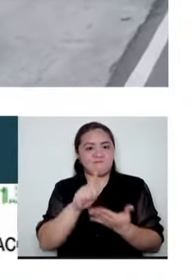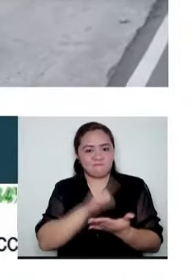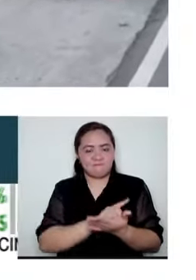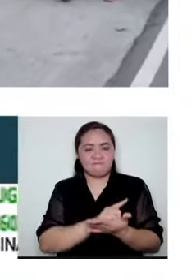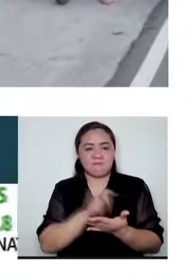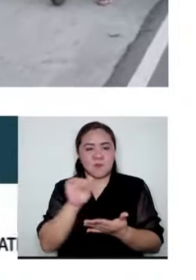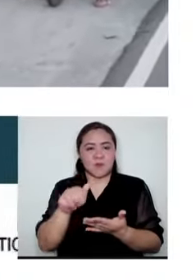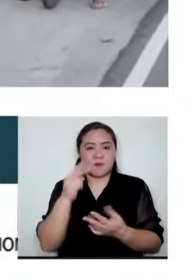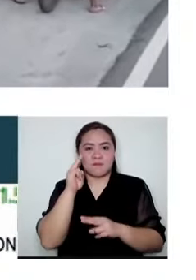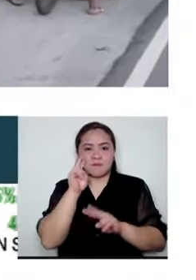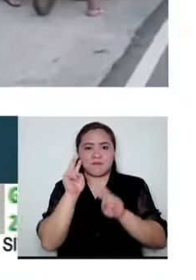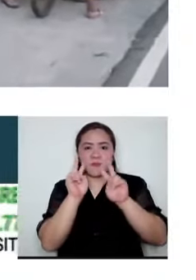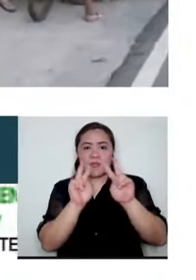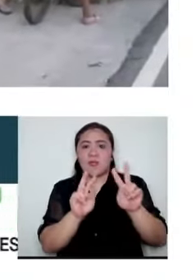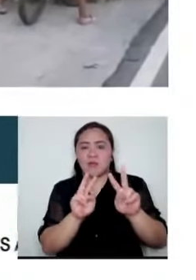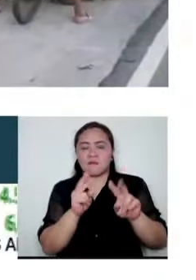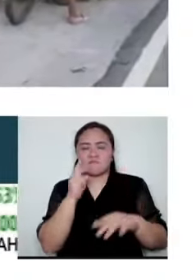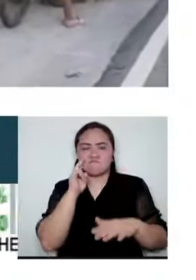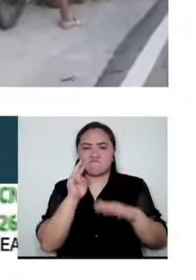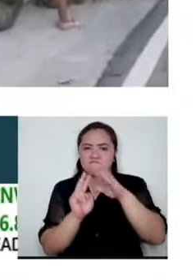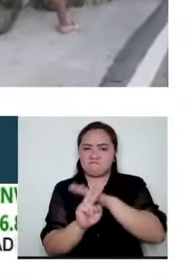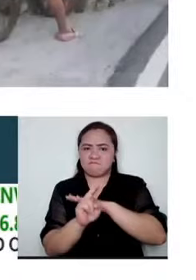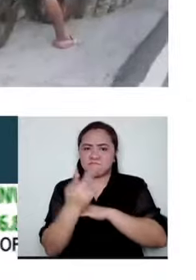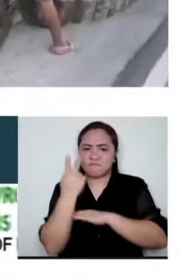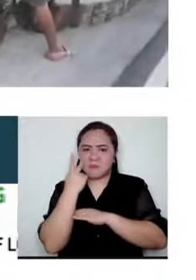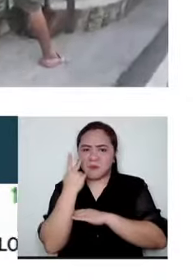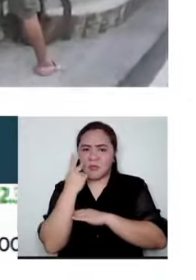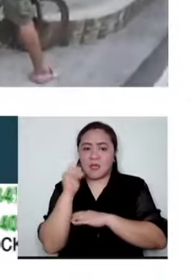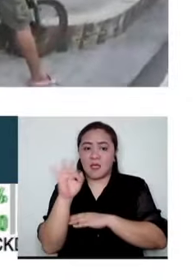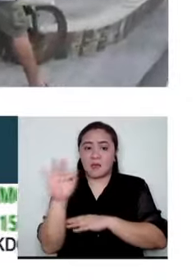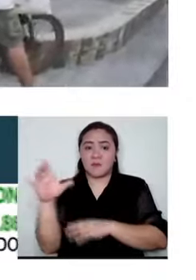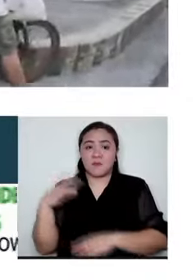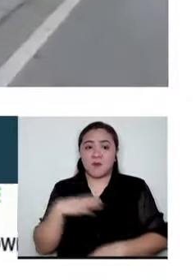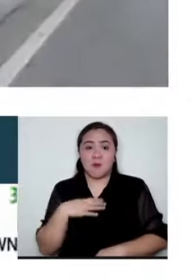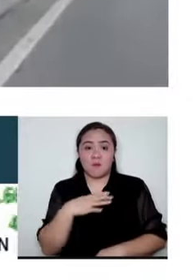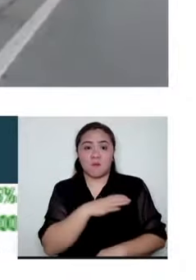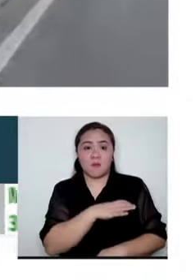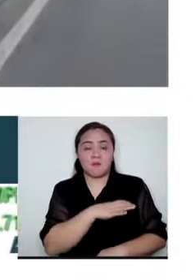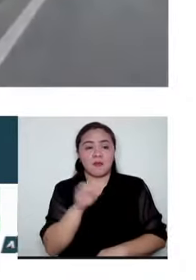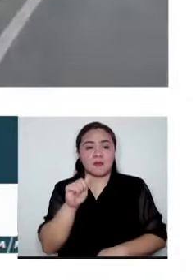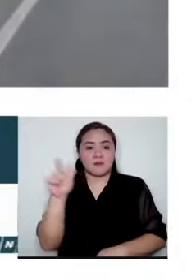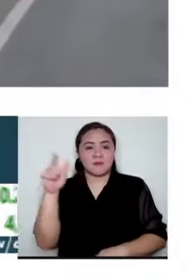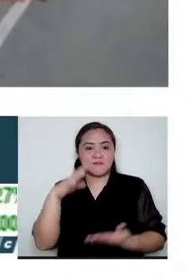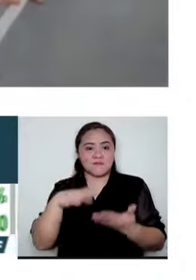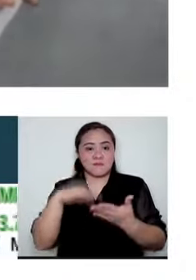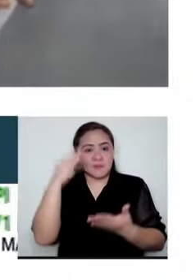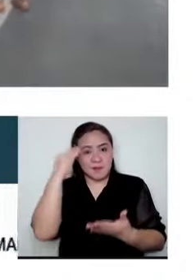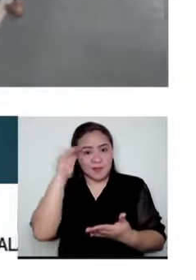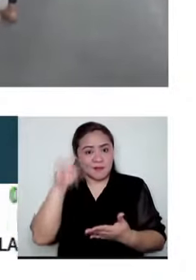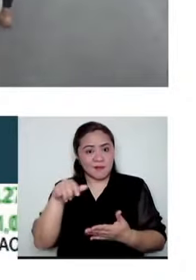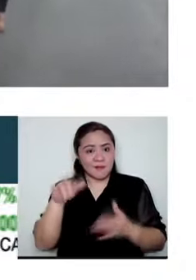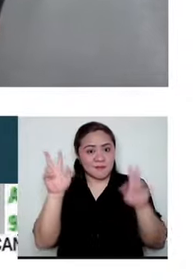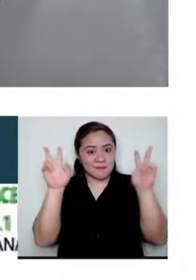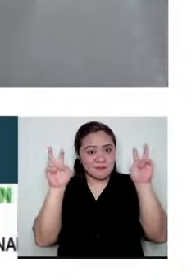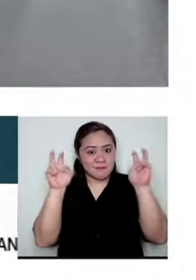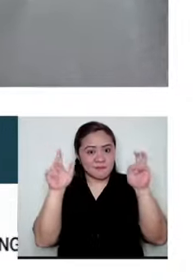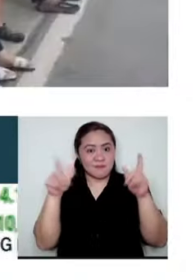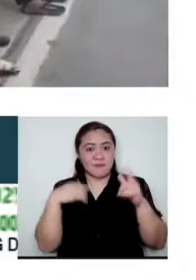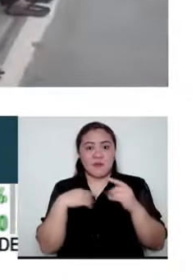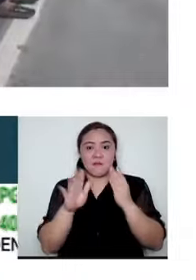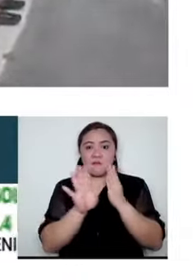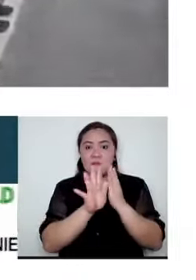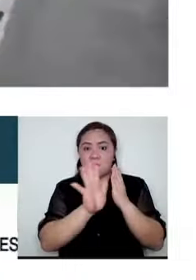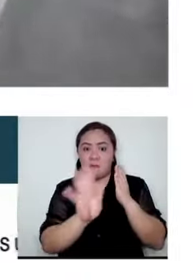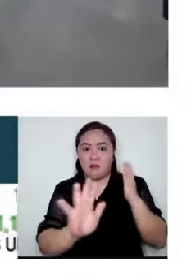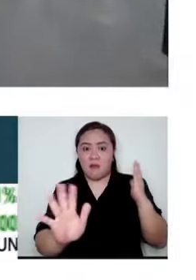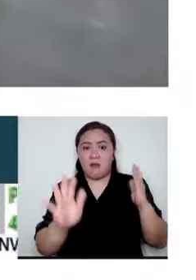I foresee in the future that now COMELEC should also learn from this. I foresee long lines during